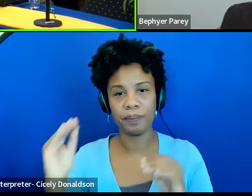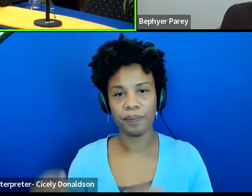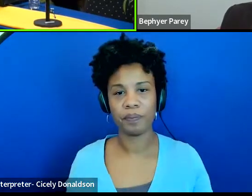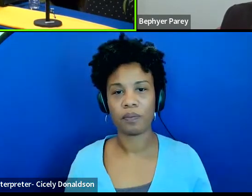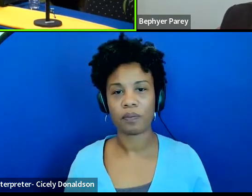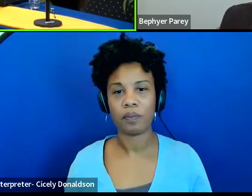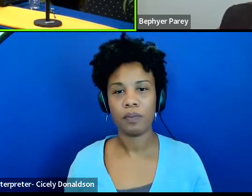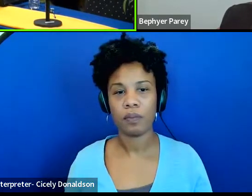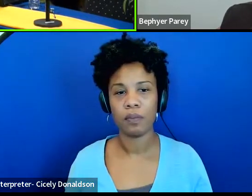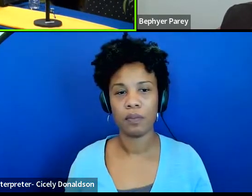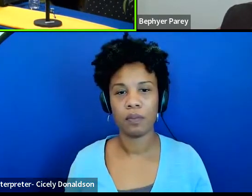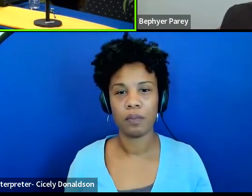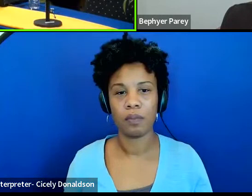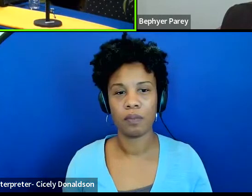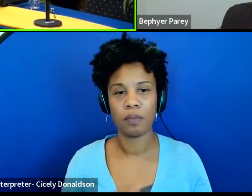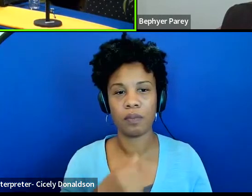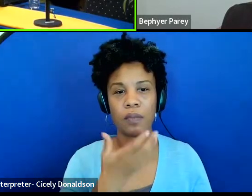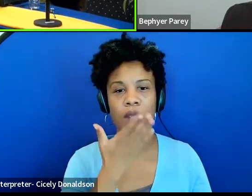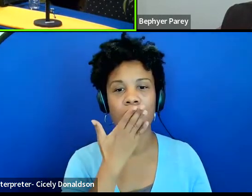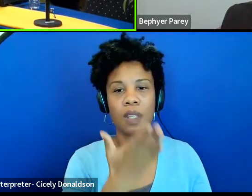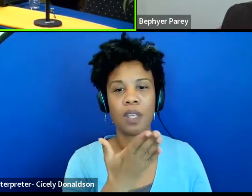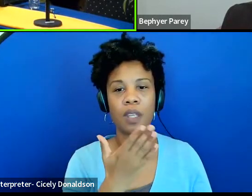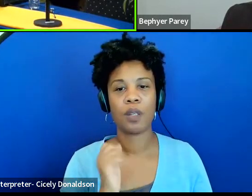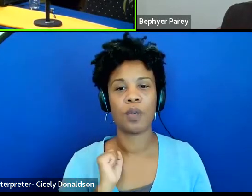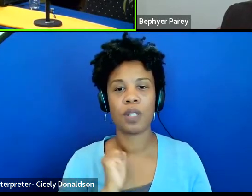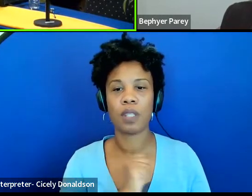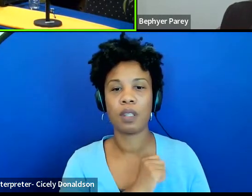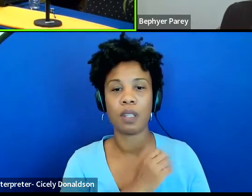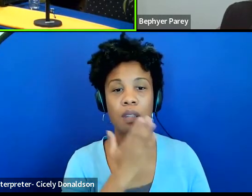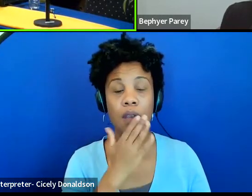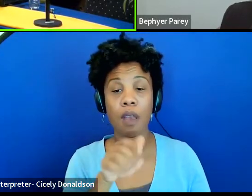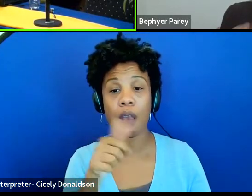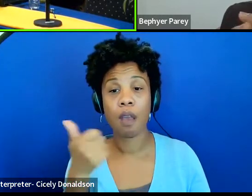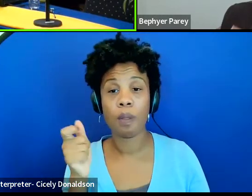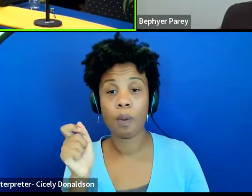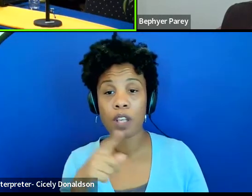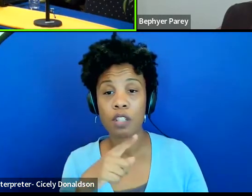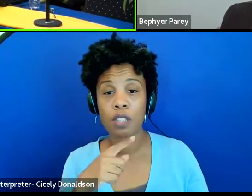Thank you, Senator. Any other questions, comments?